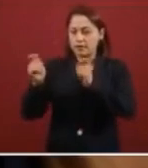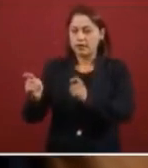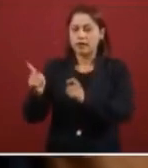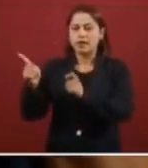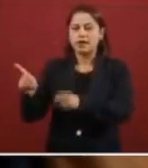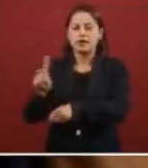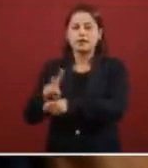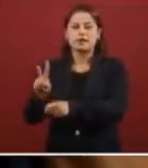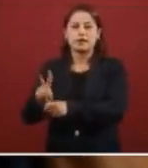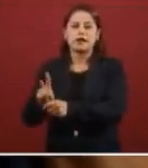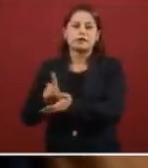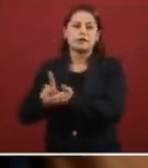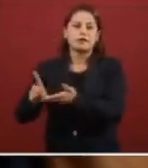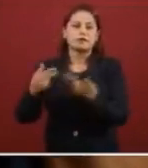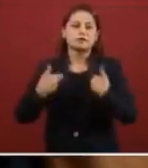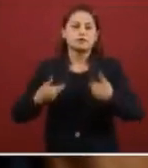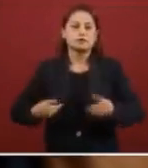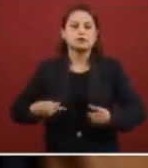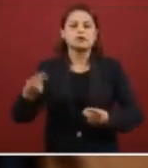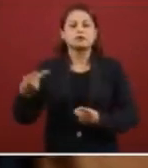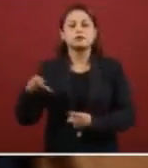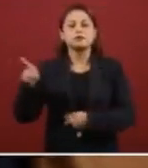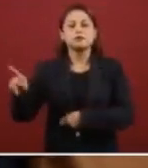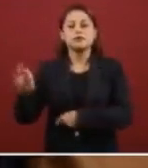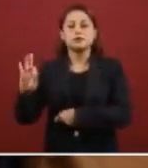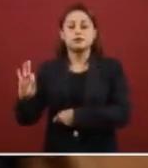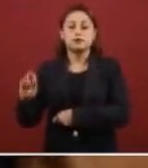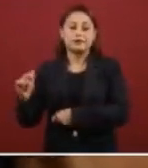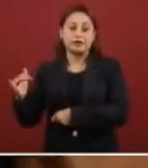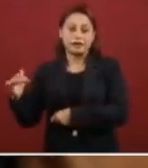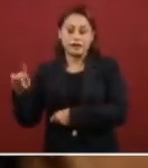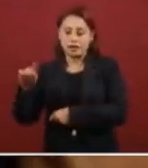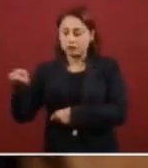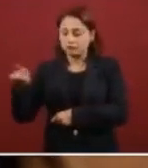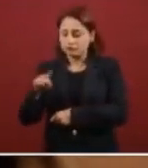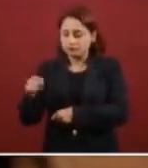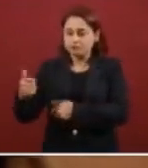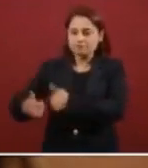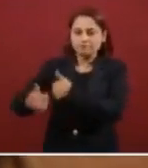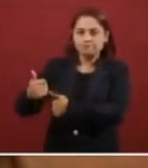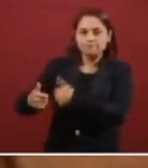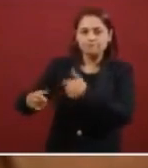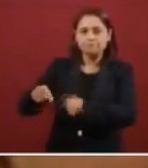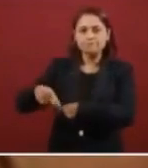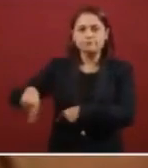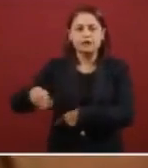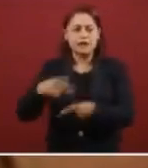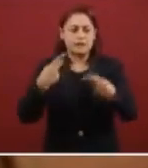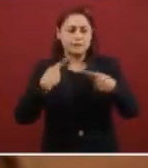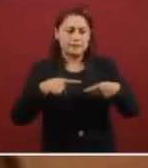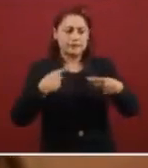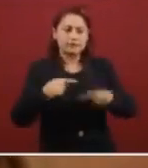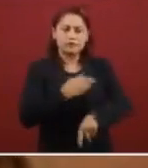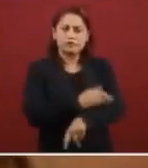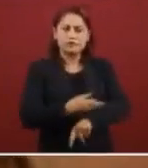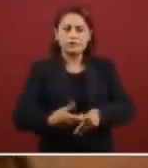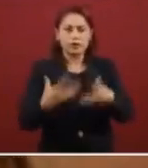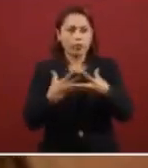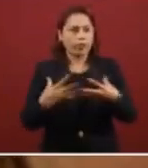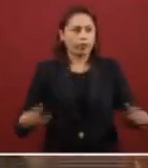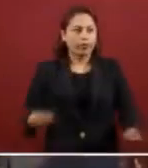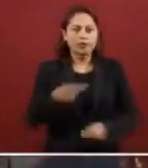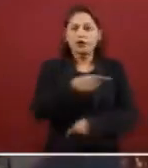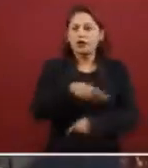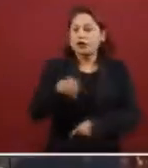la Fiscalía no hizo pública la terna y hay familiares de desaparecidos que están exigiendo que se les, no solo se les tome en cuenta, sino también conocer el